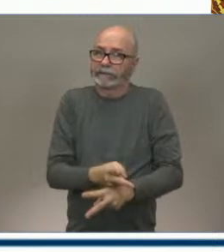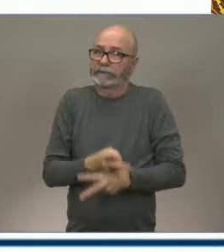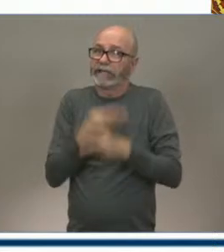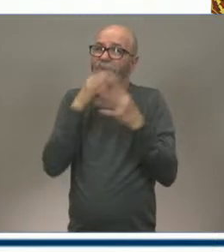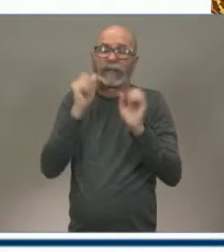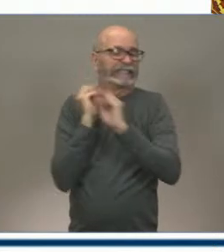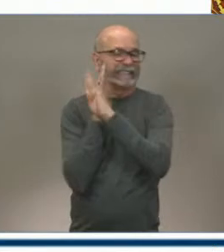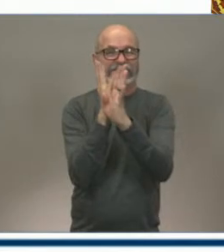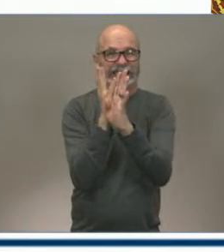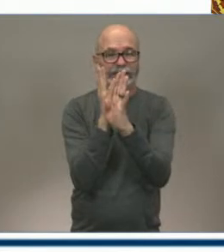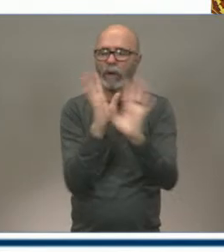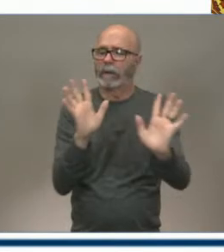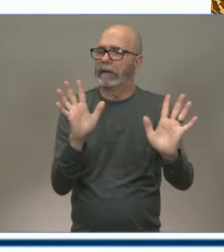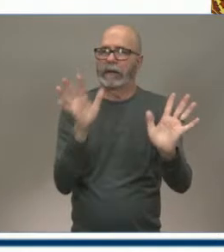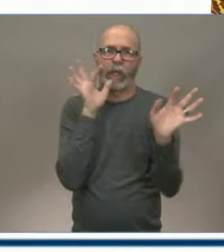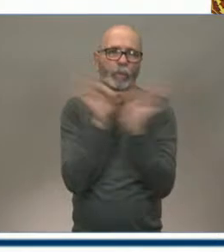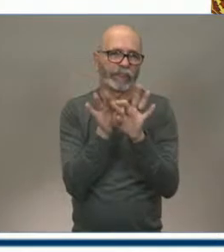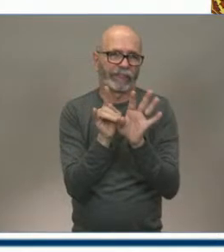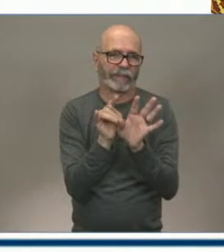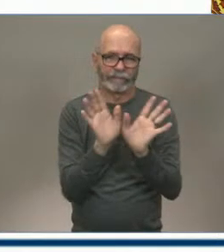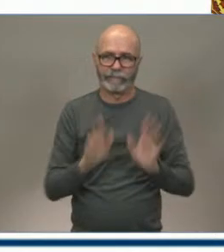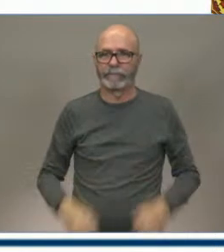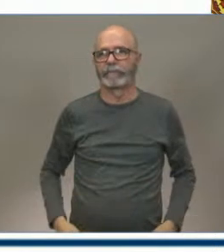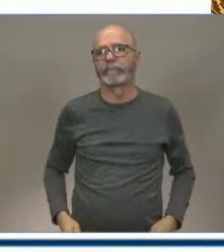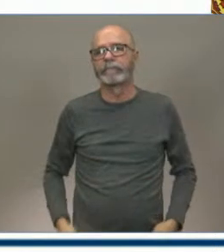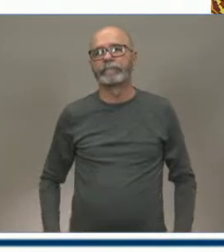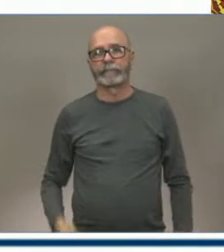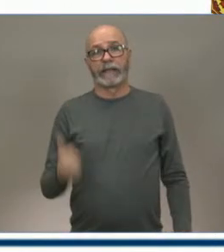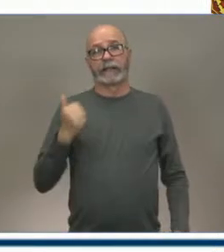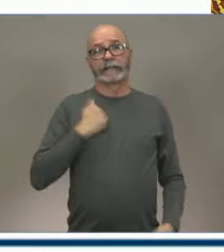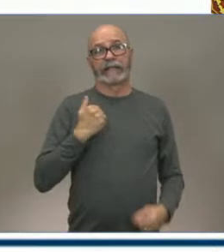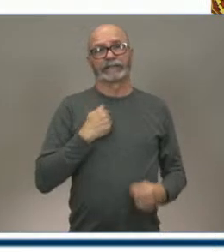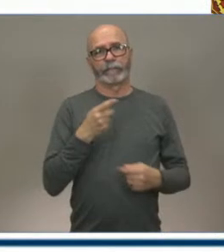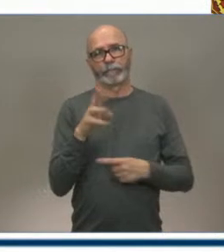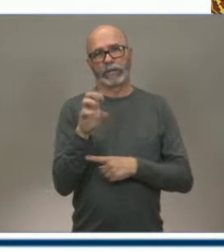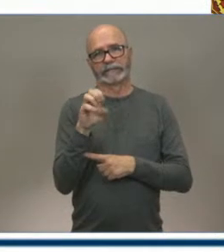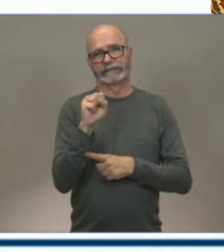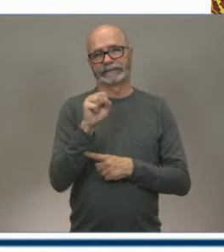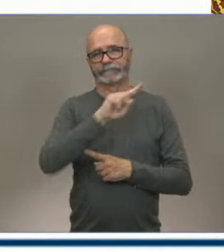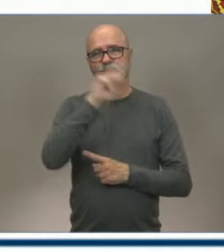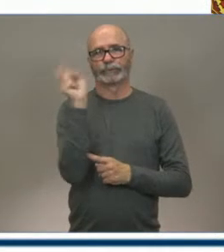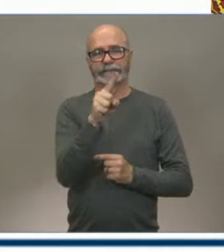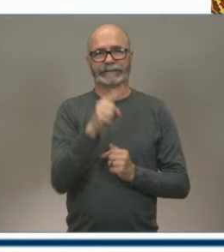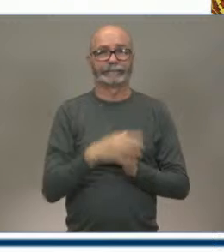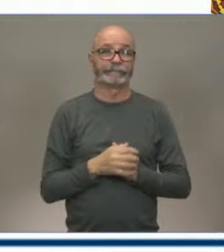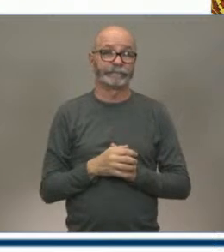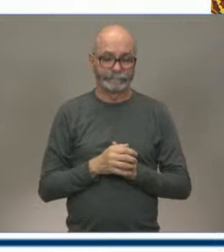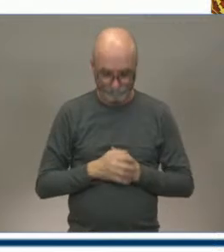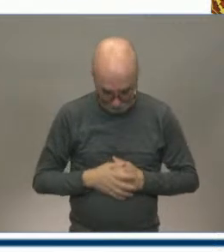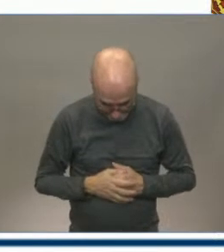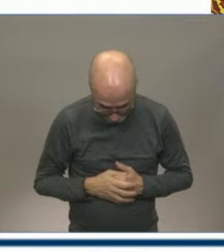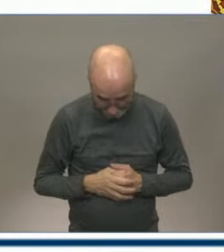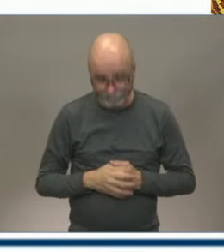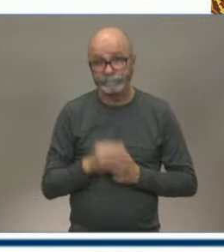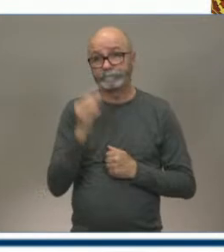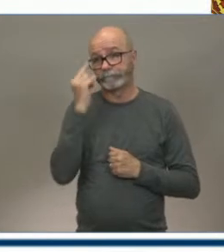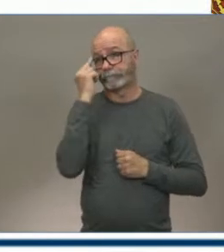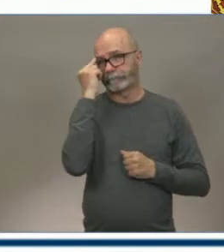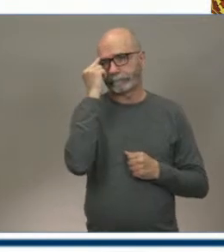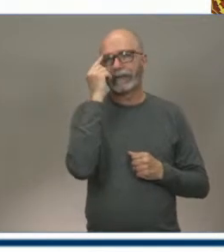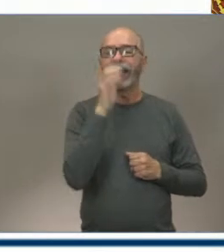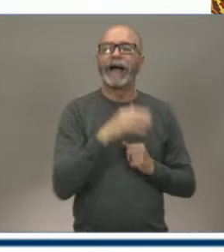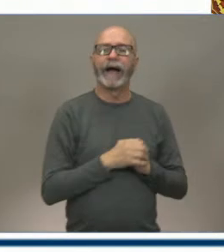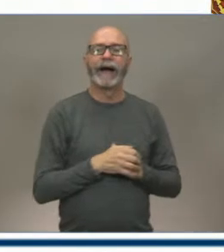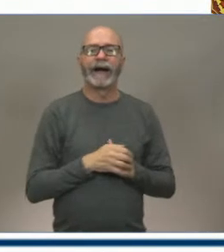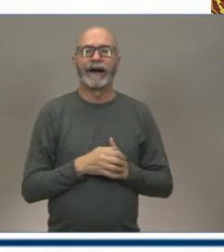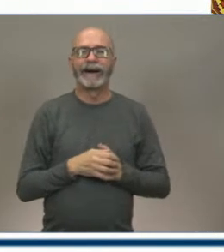Edwards from the Canadian Press. Go ahead, Danielle. Hi. Just jumping off about that question of the variant that came out of the